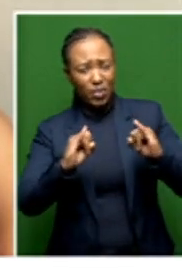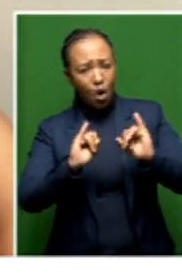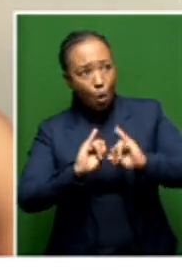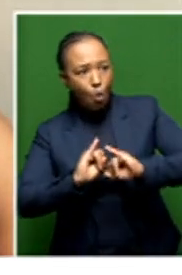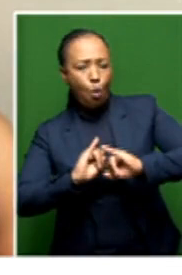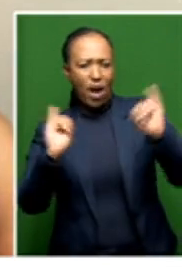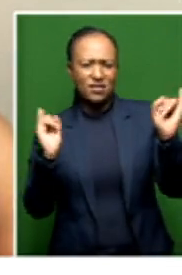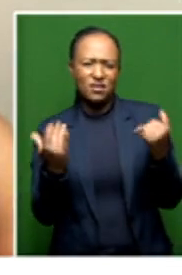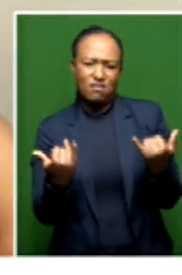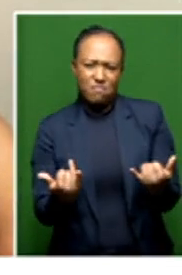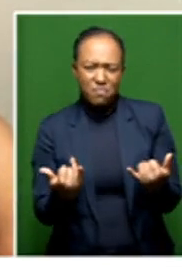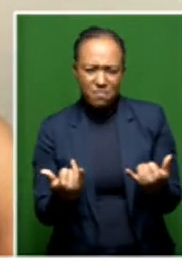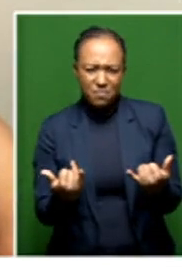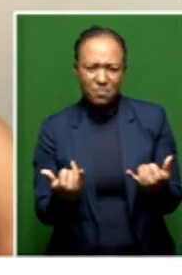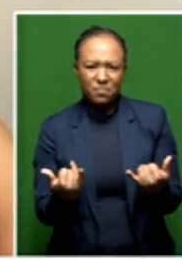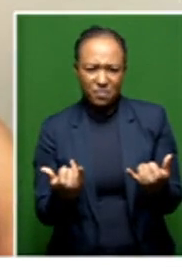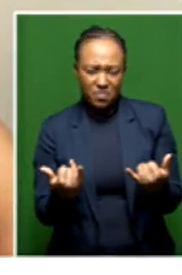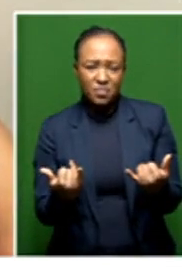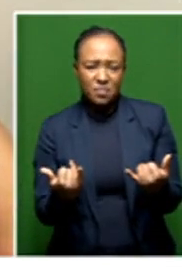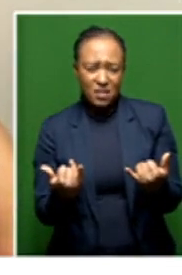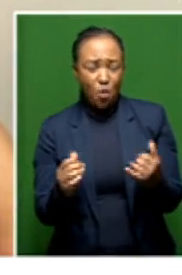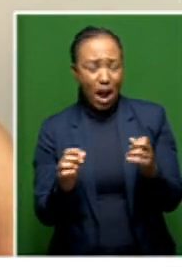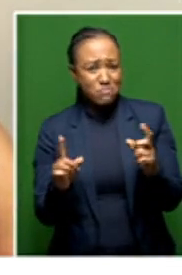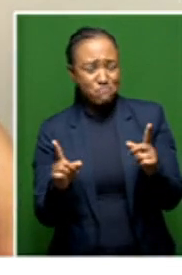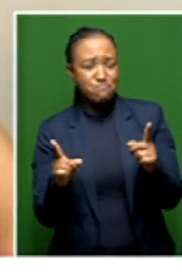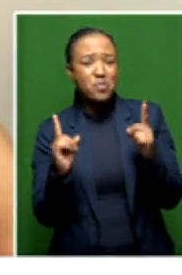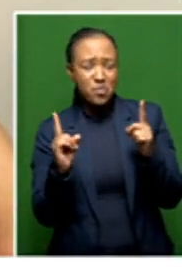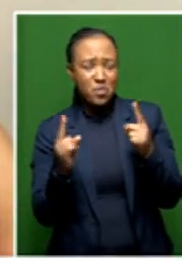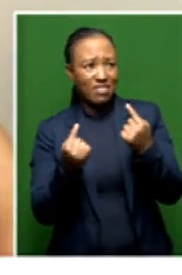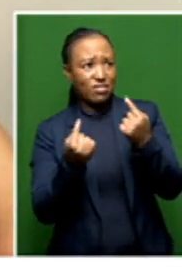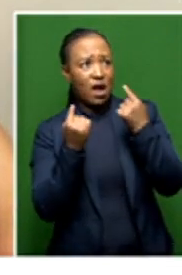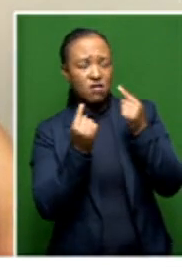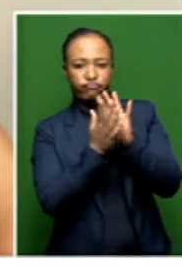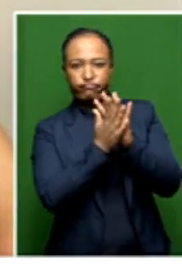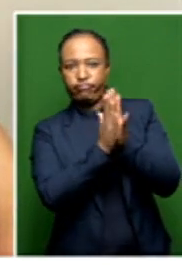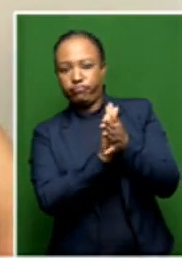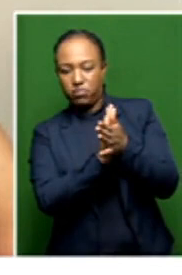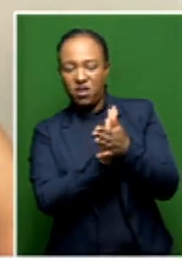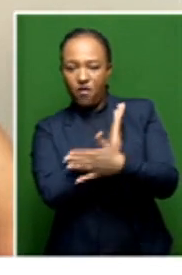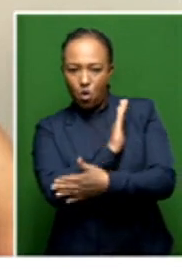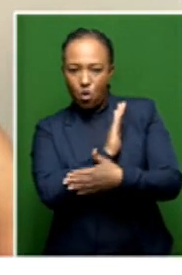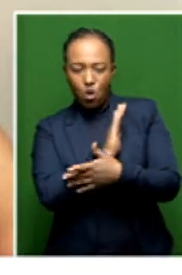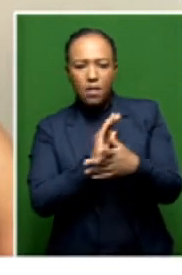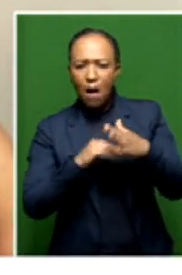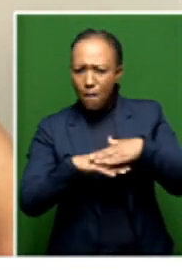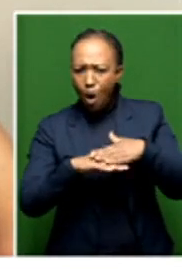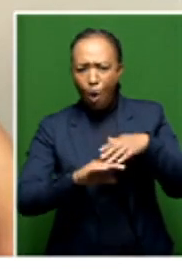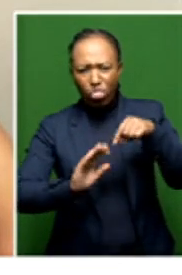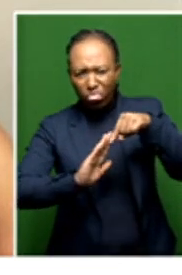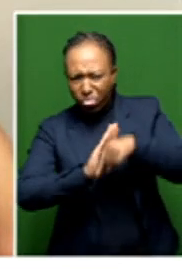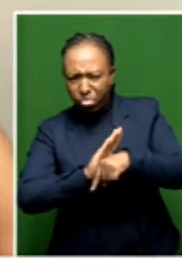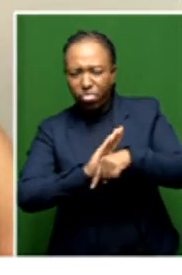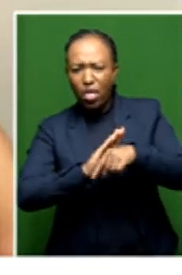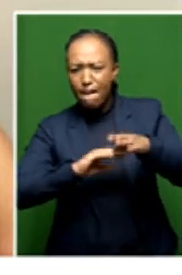worst and as the worst threat today, more bold and unrestrained than before.